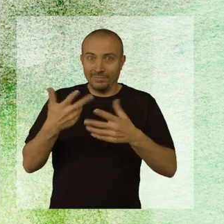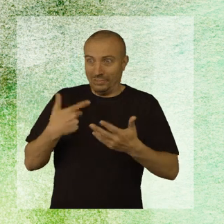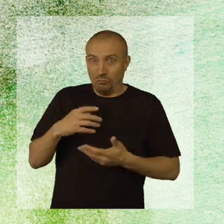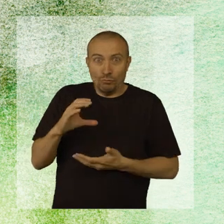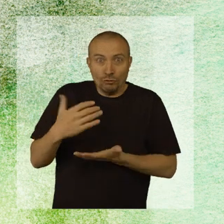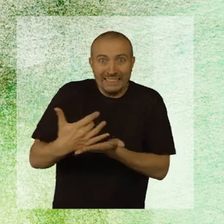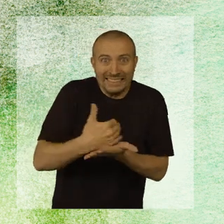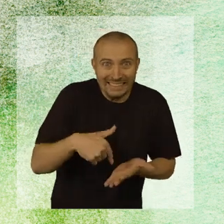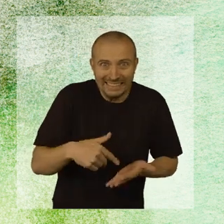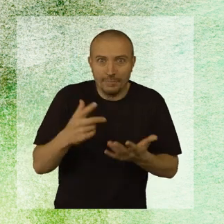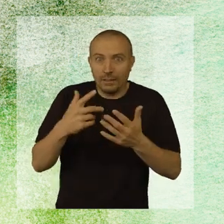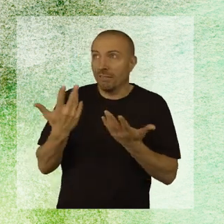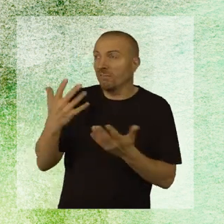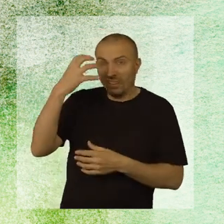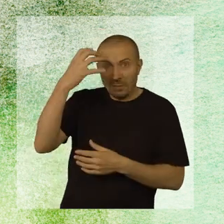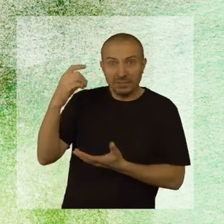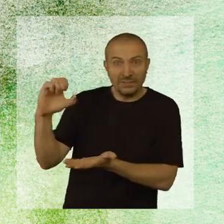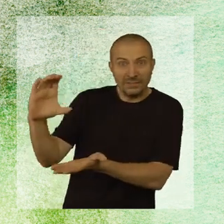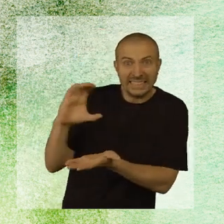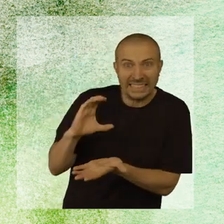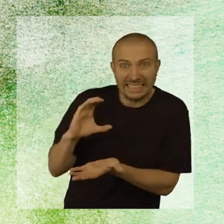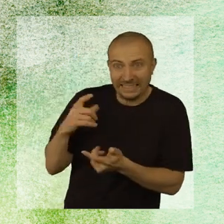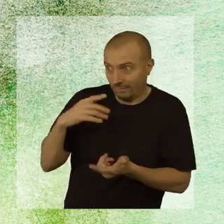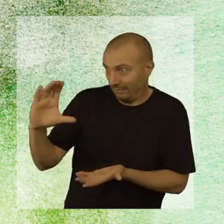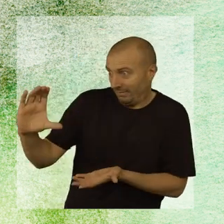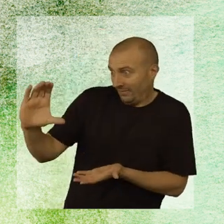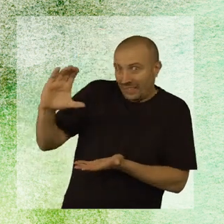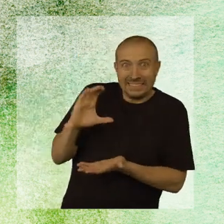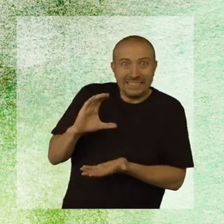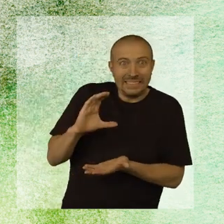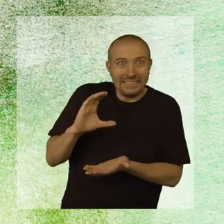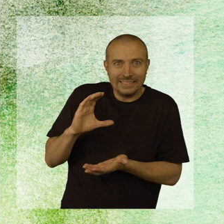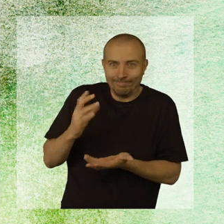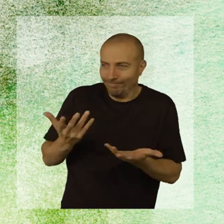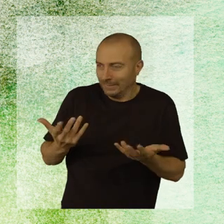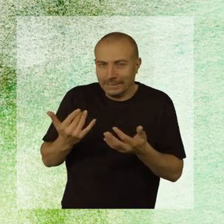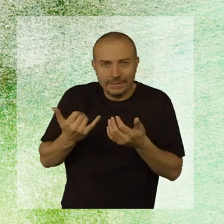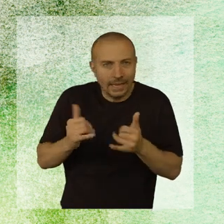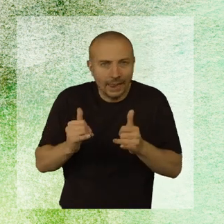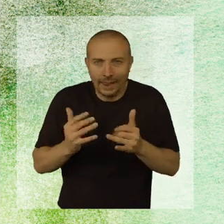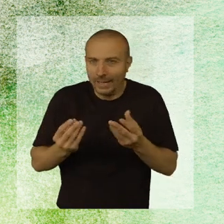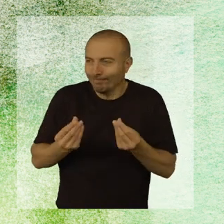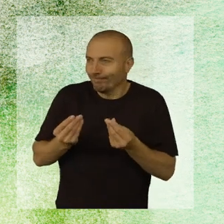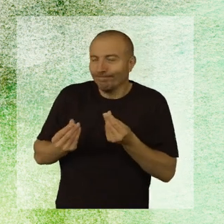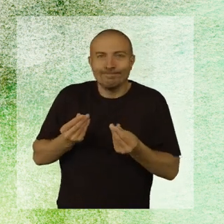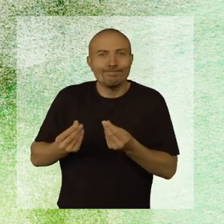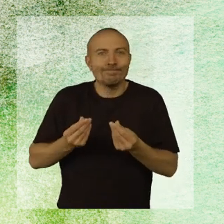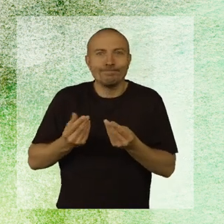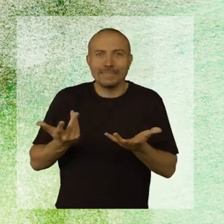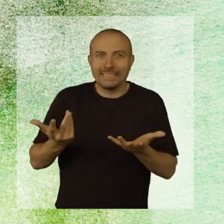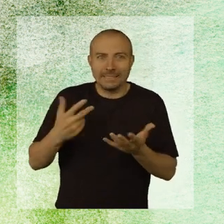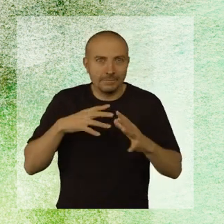budgets, and even if we're a charity or even if we